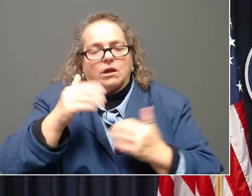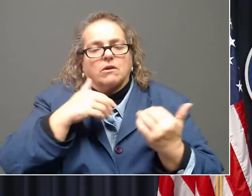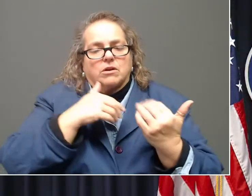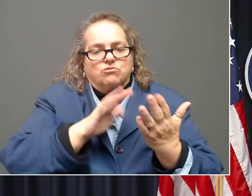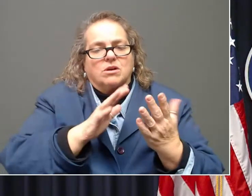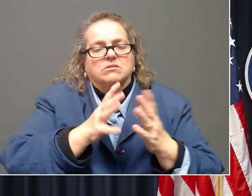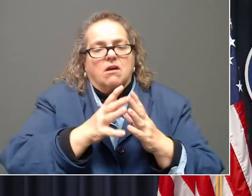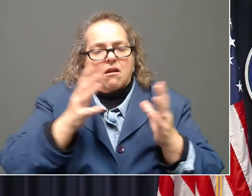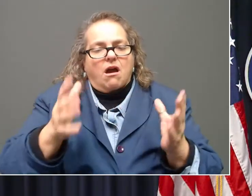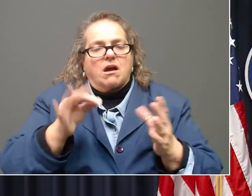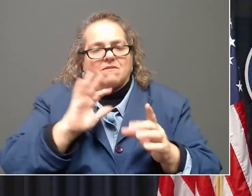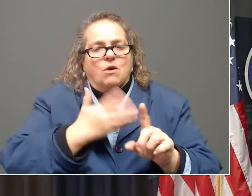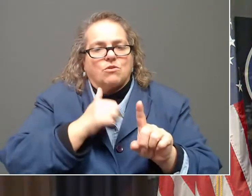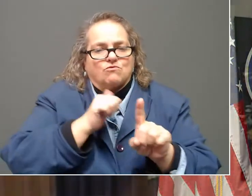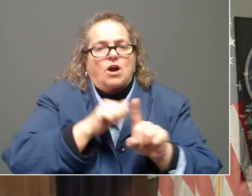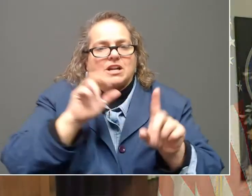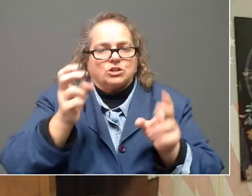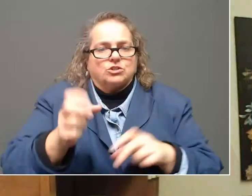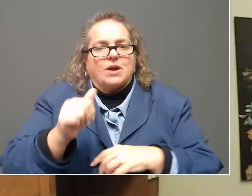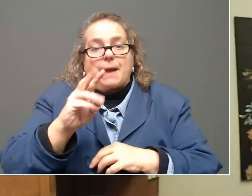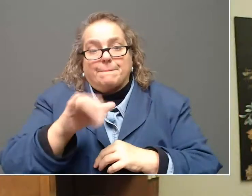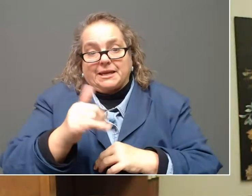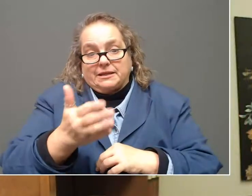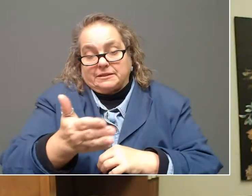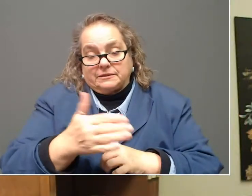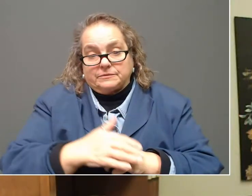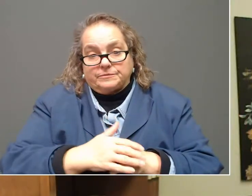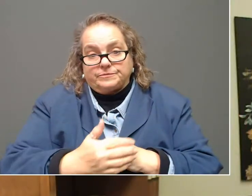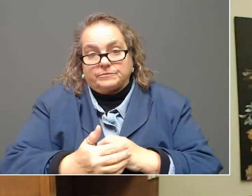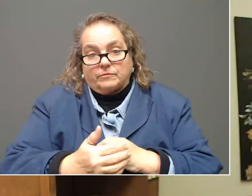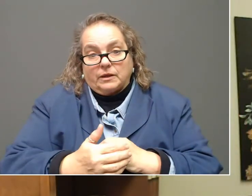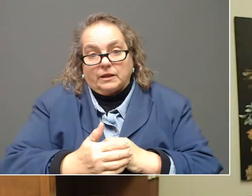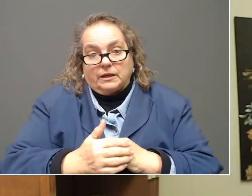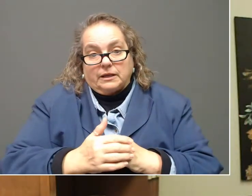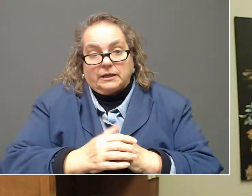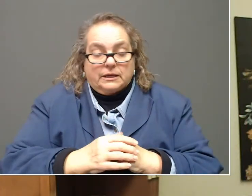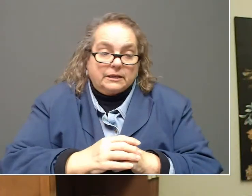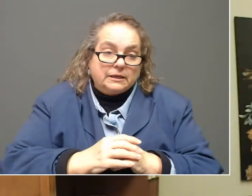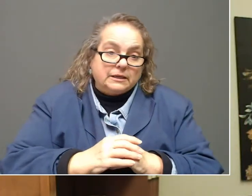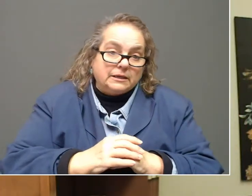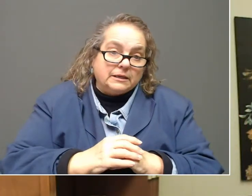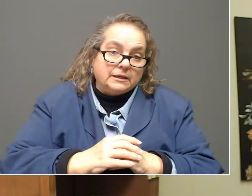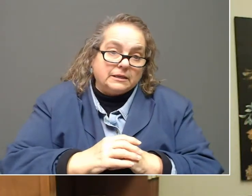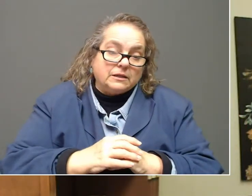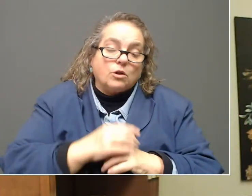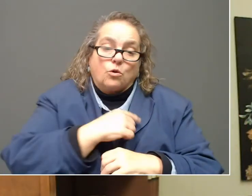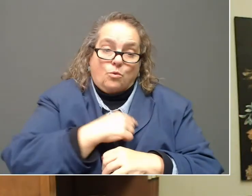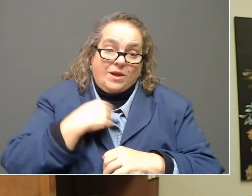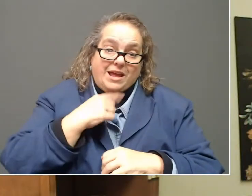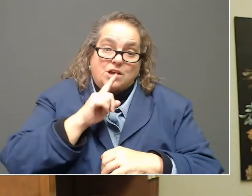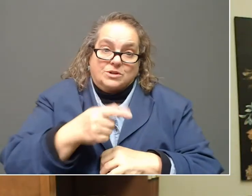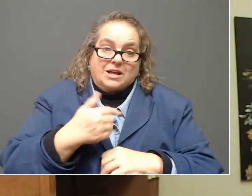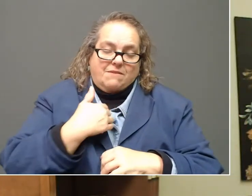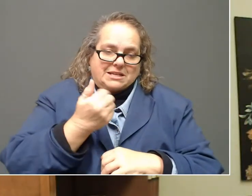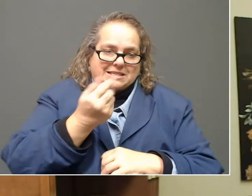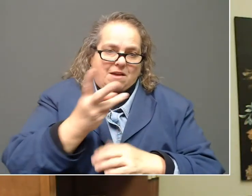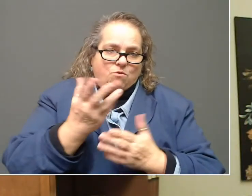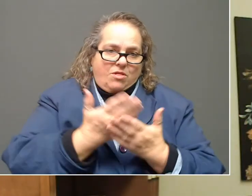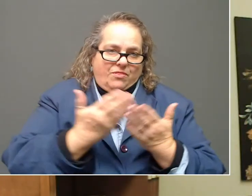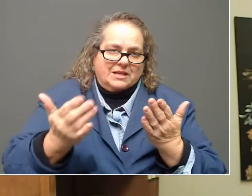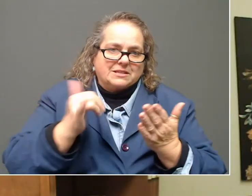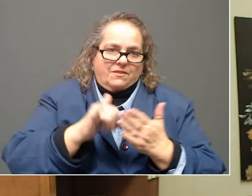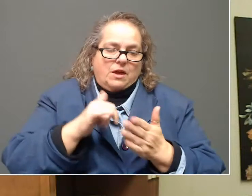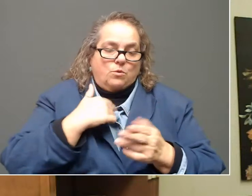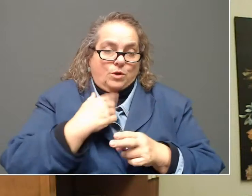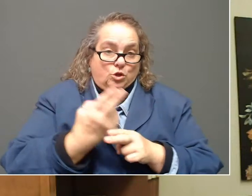as well. Is the state in negotiations or looking at hiring or contracting